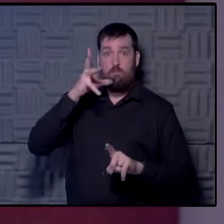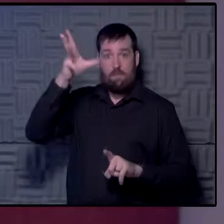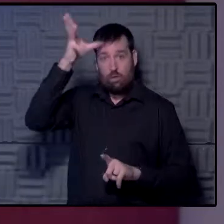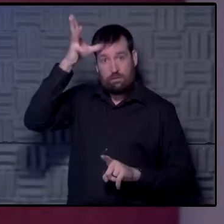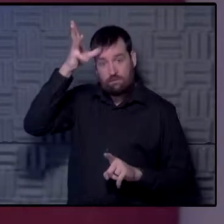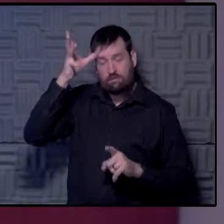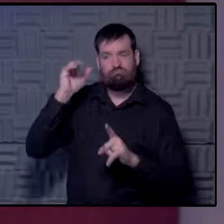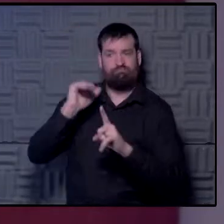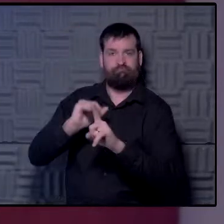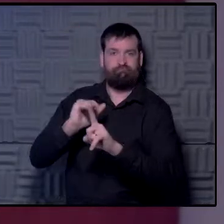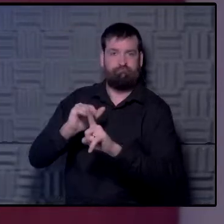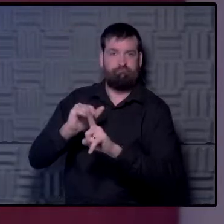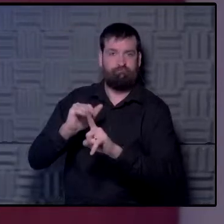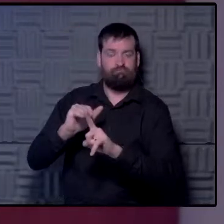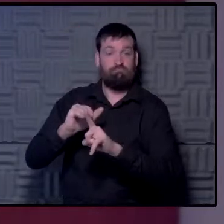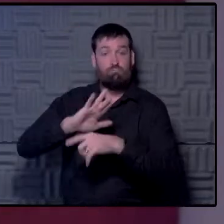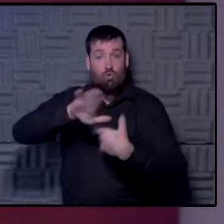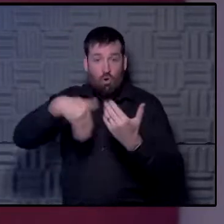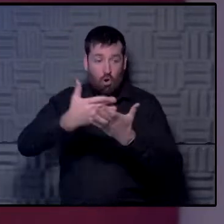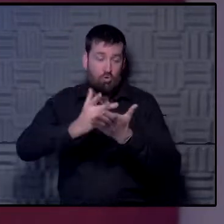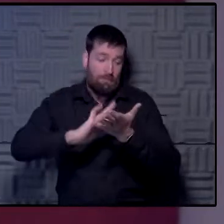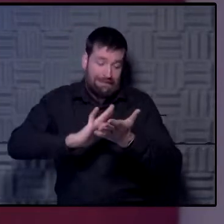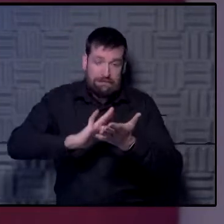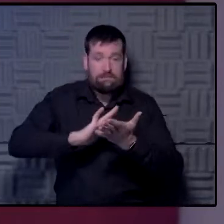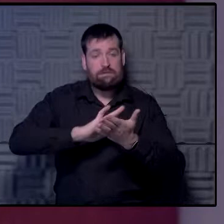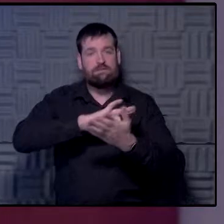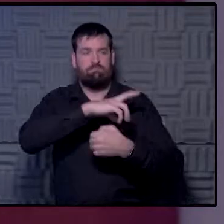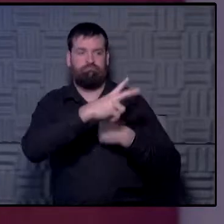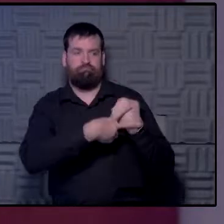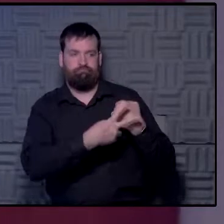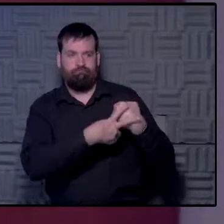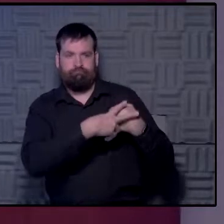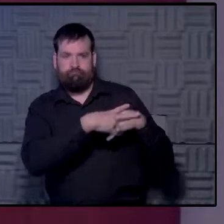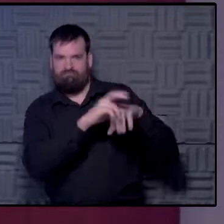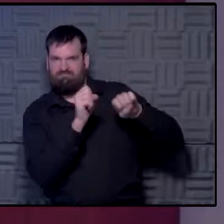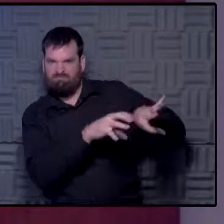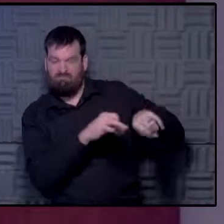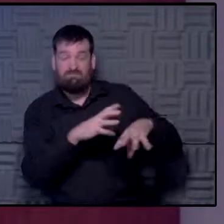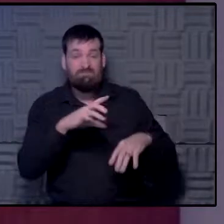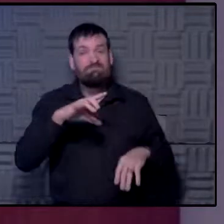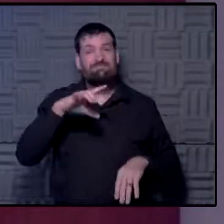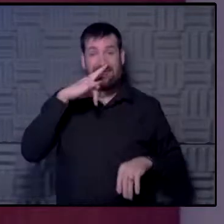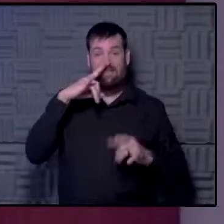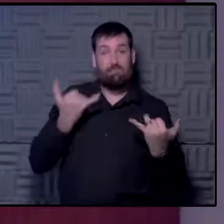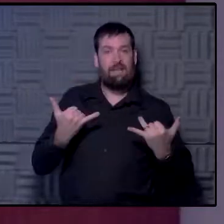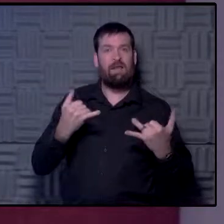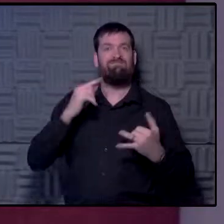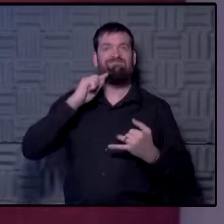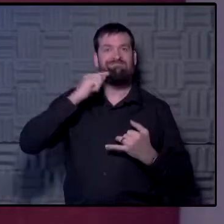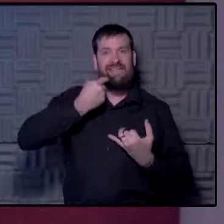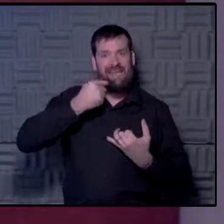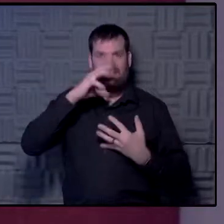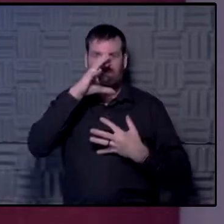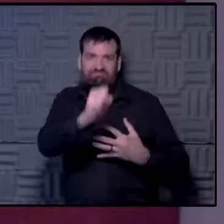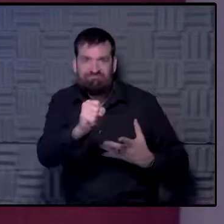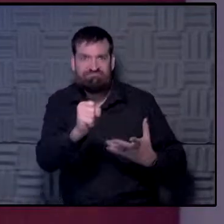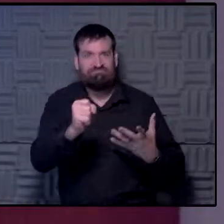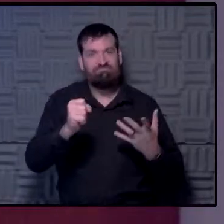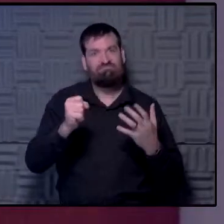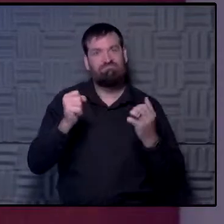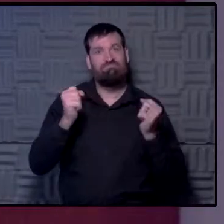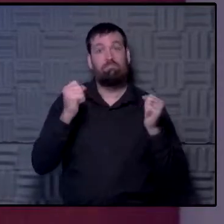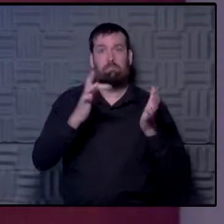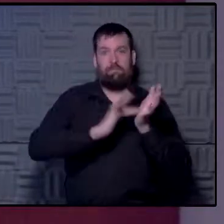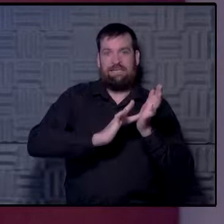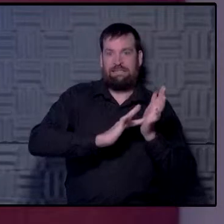to remind them to store all medicines locked up and away because kids are in candy mode right now, and a lot of